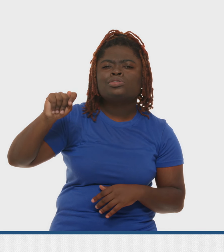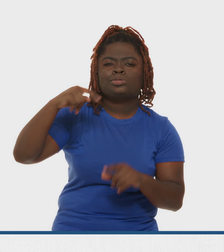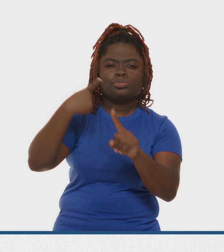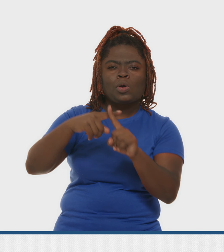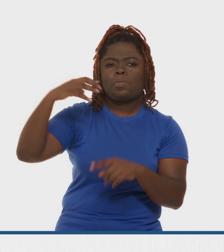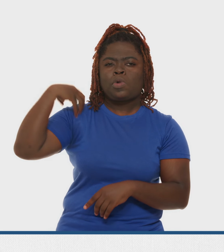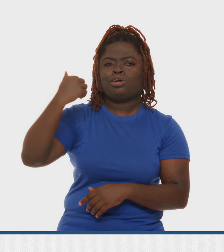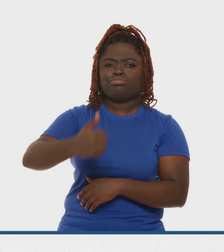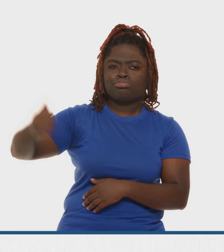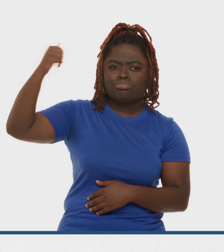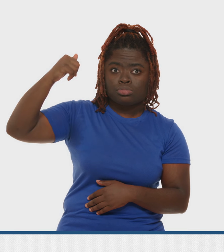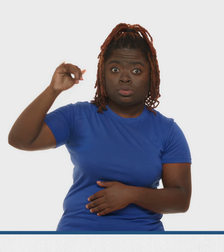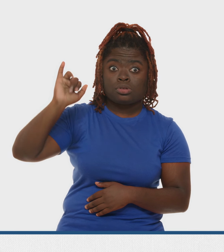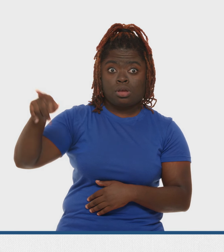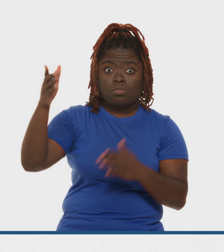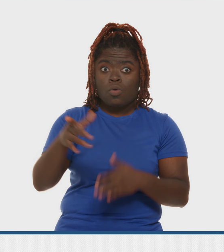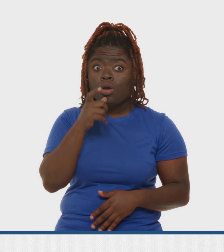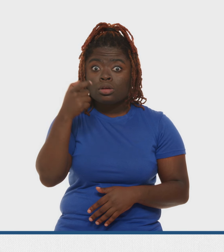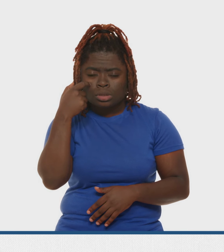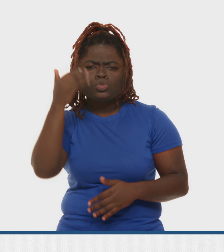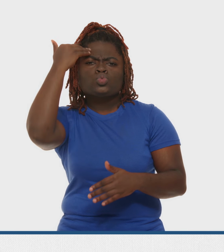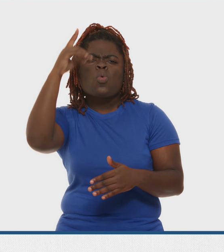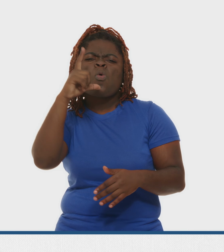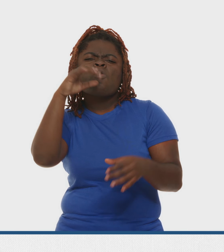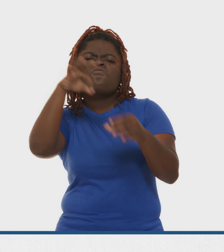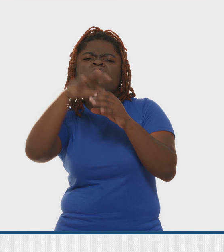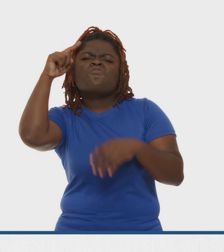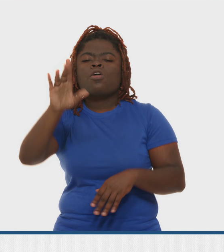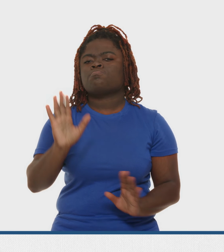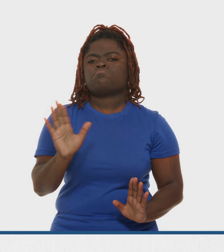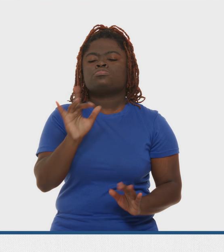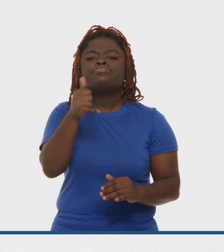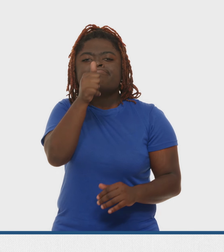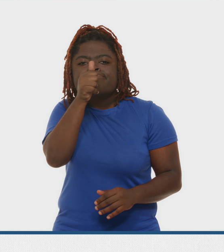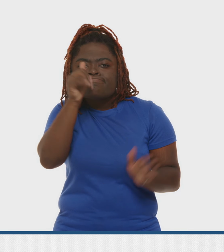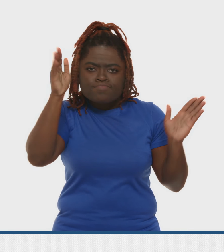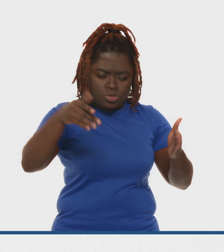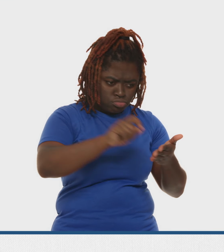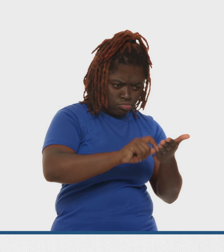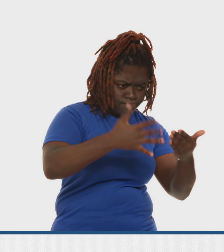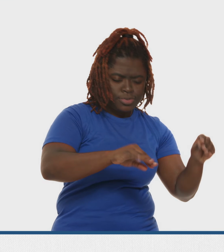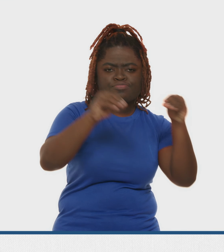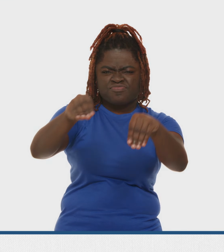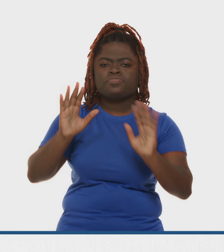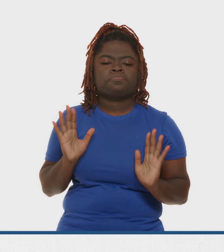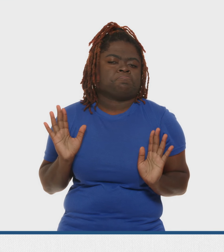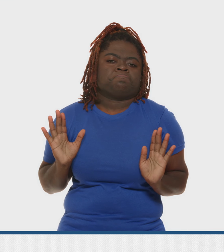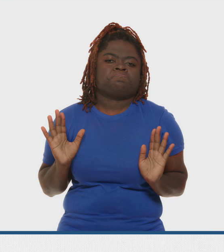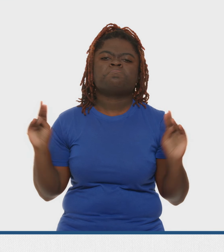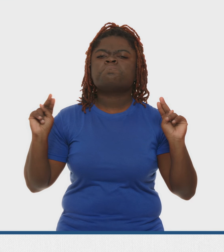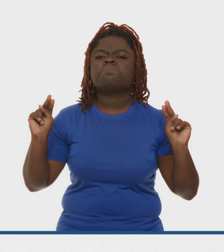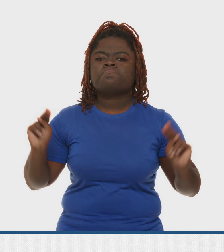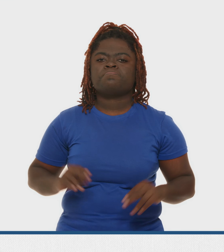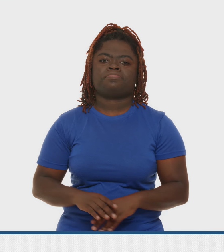no one will be able to say which elector voted on that ballot paper. This must be done in the presence of the poll clerk